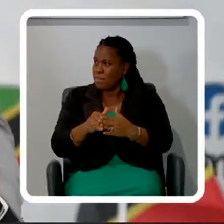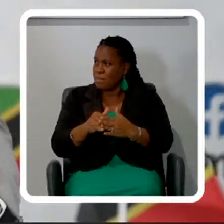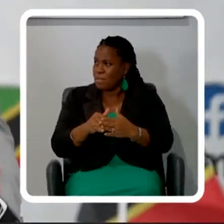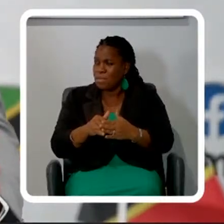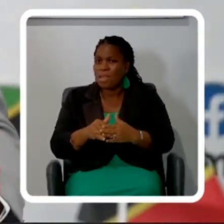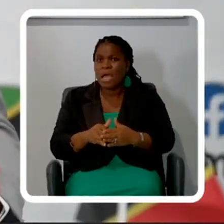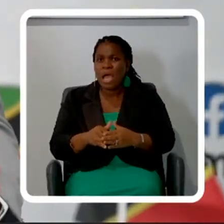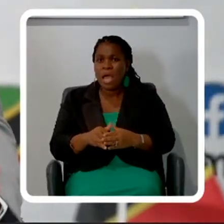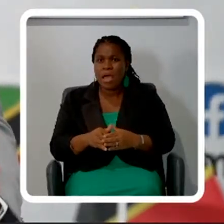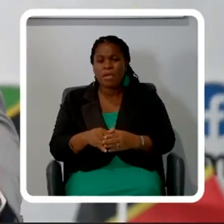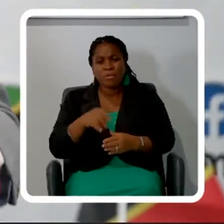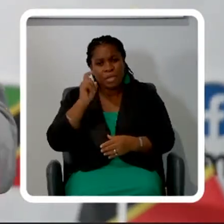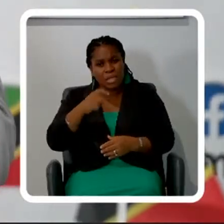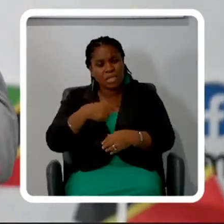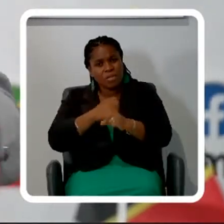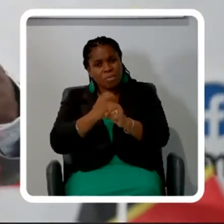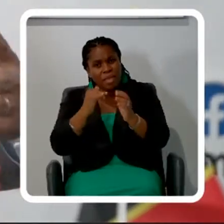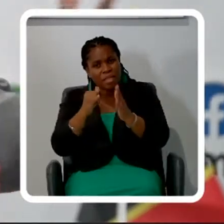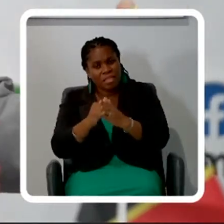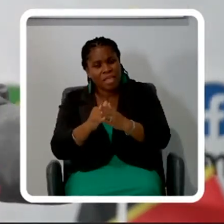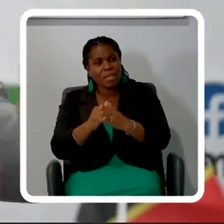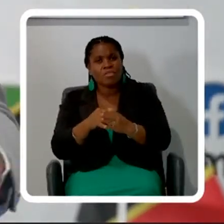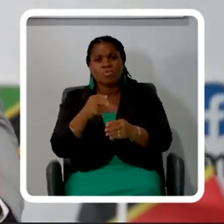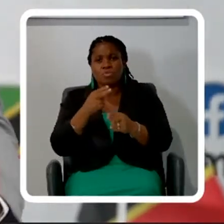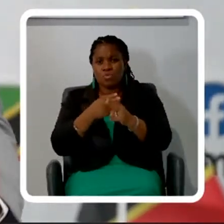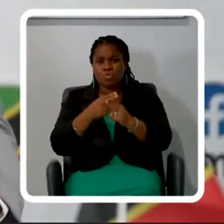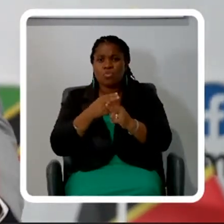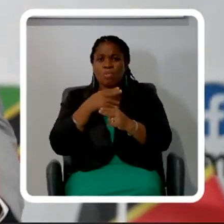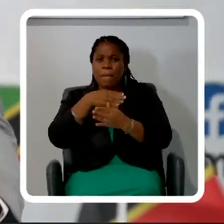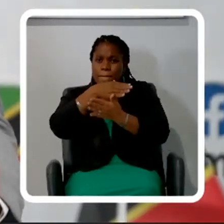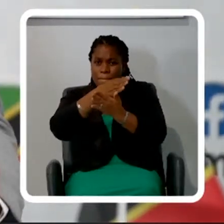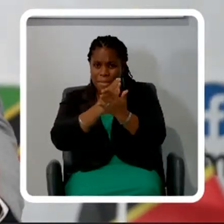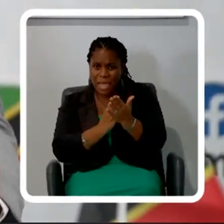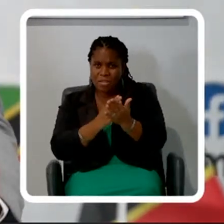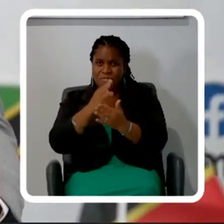part of the Aspire program, that you have to be a part of something.